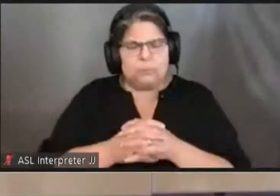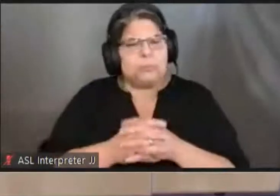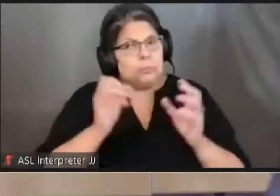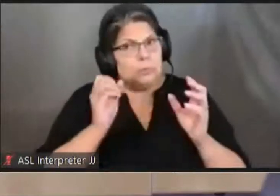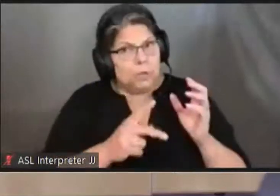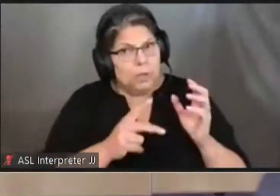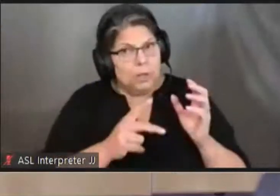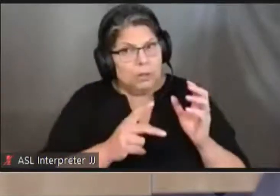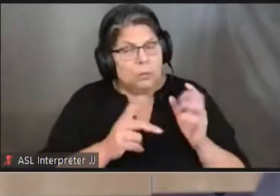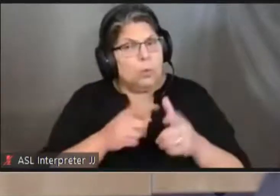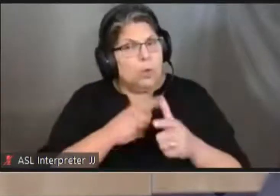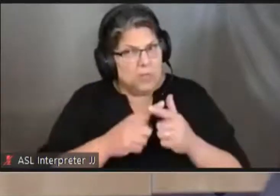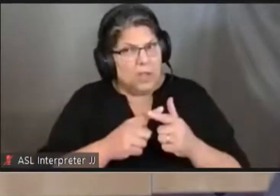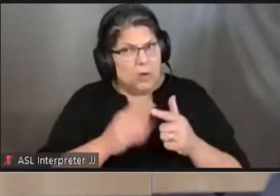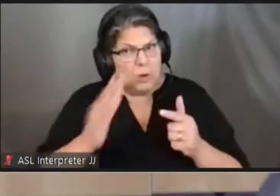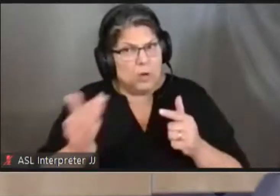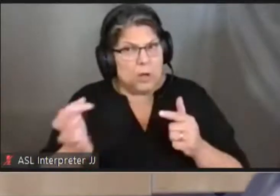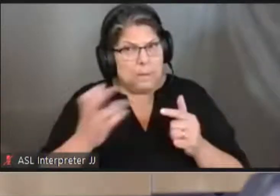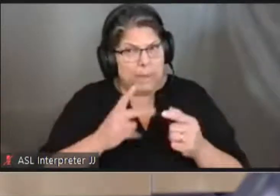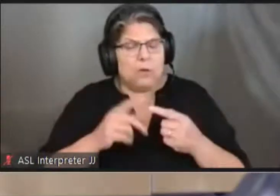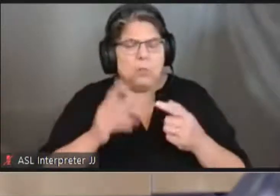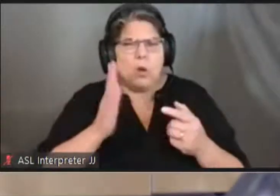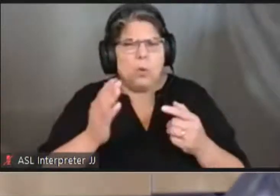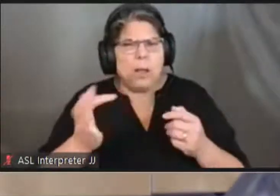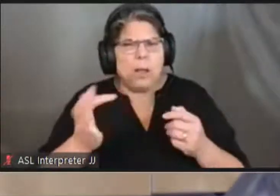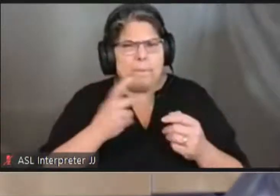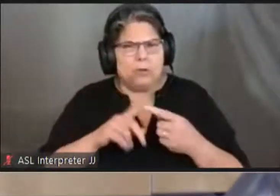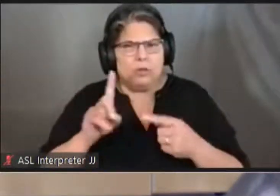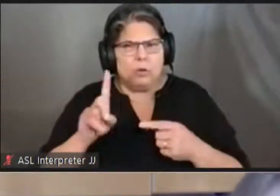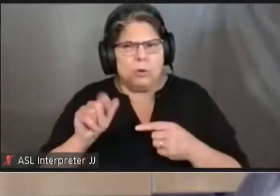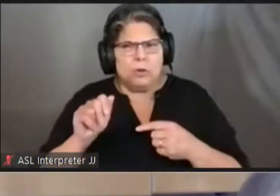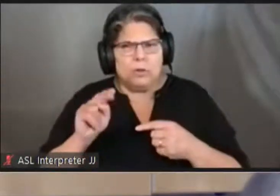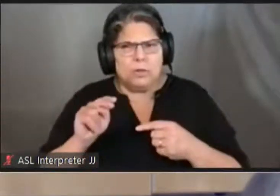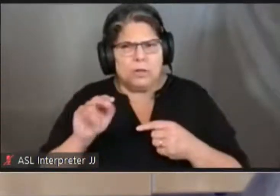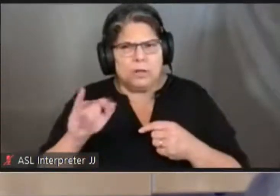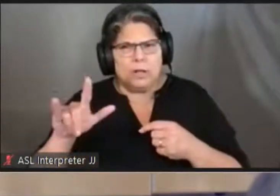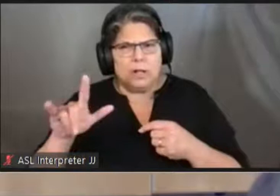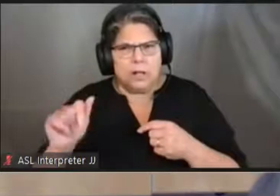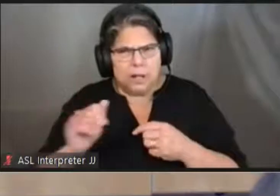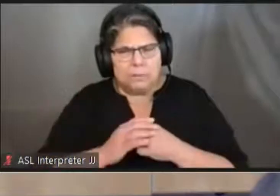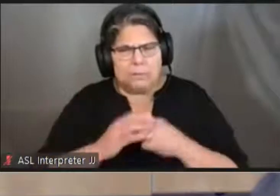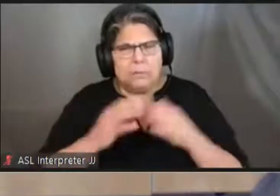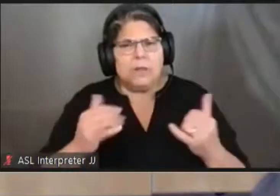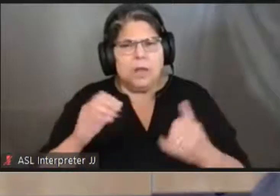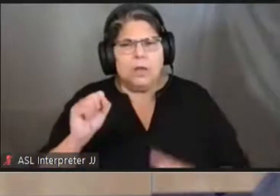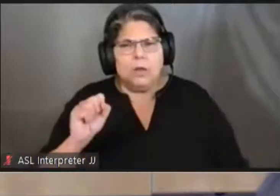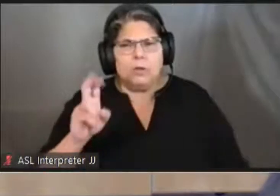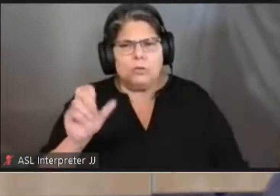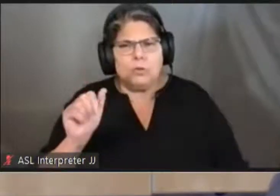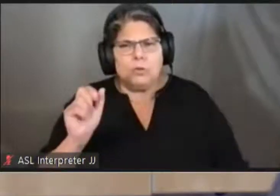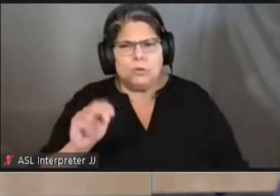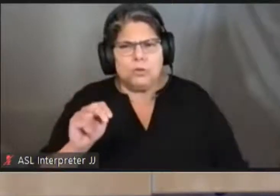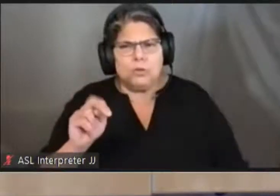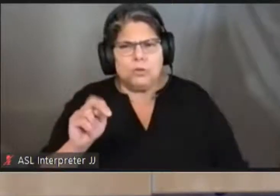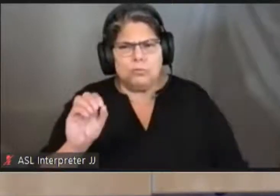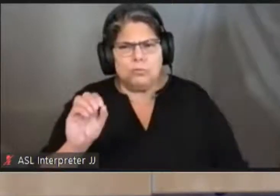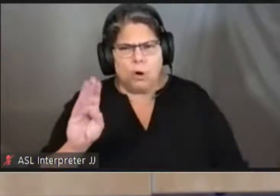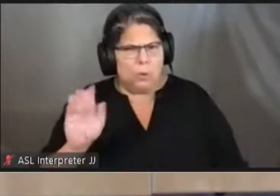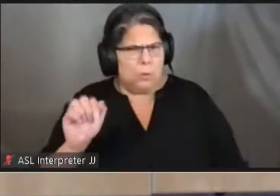will circle back to Danila's question. Up next, we have Susan Wolbarst. Susan, whenever you're